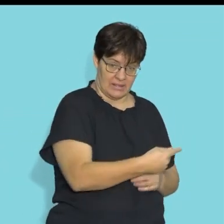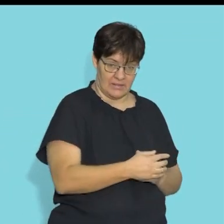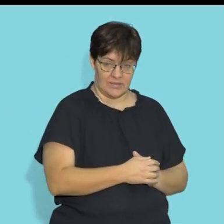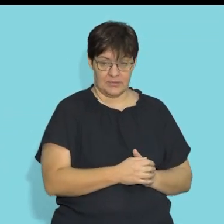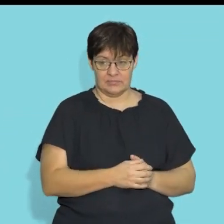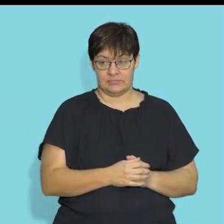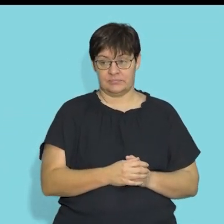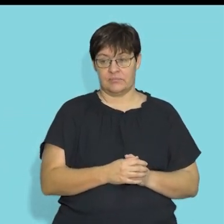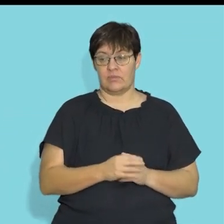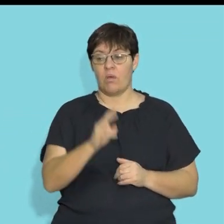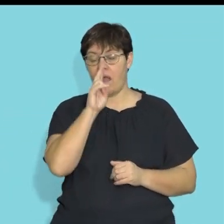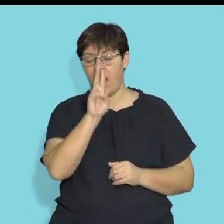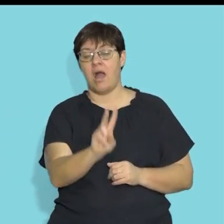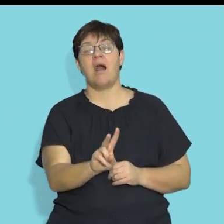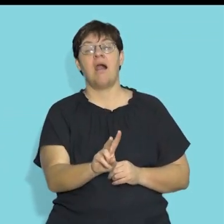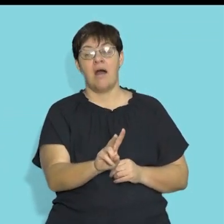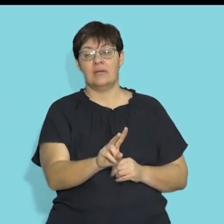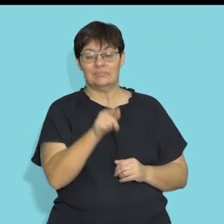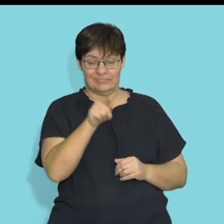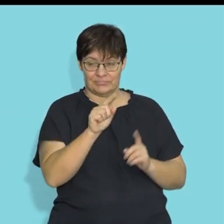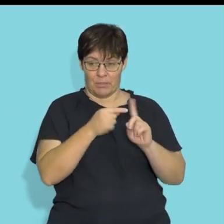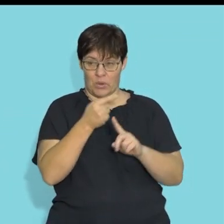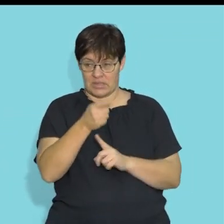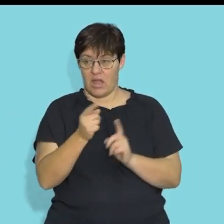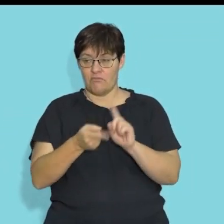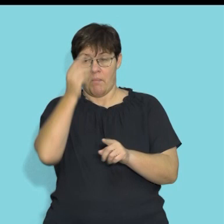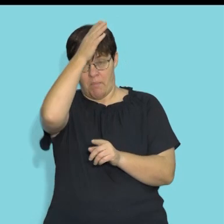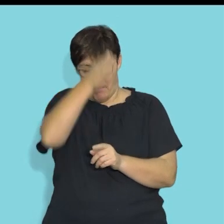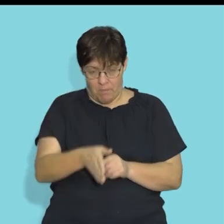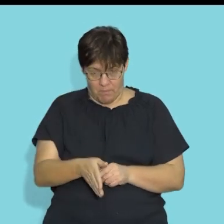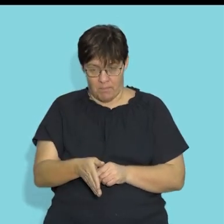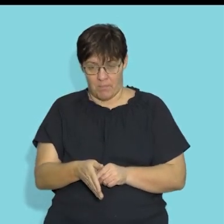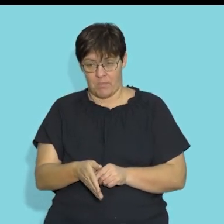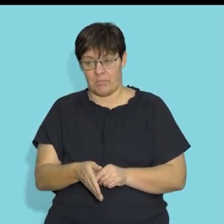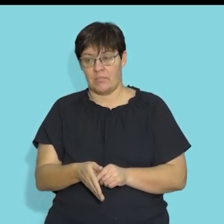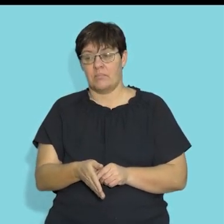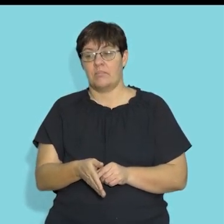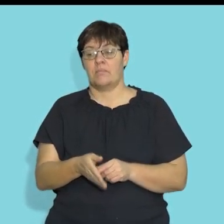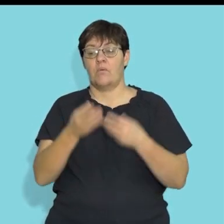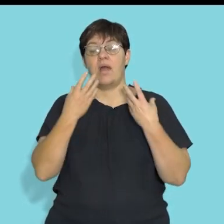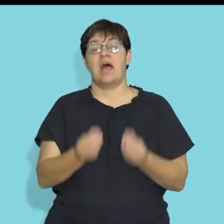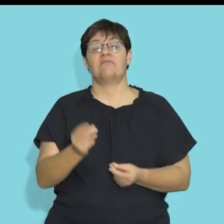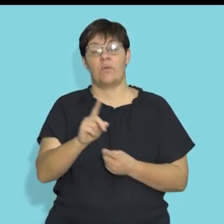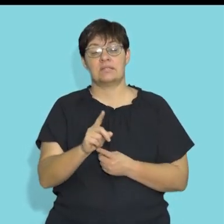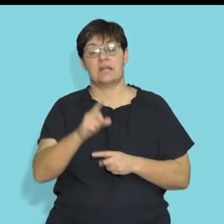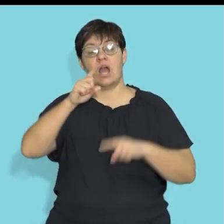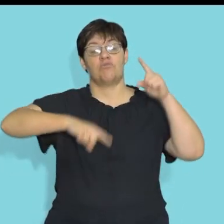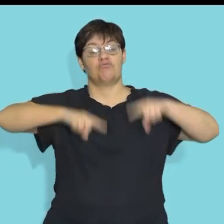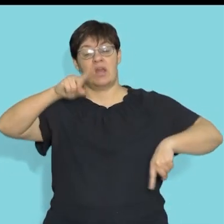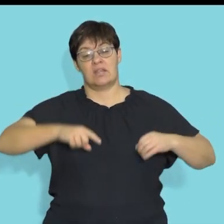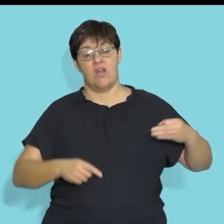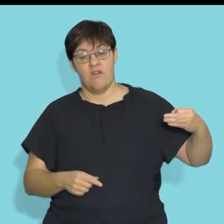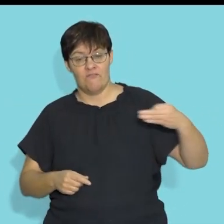graph, where we can see at this point from here onward, we actually have the rate of the